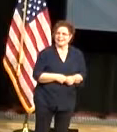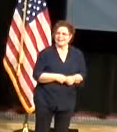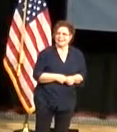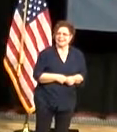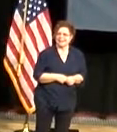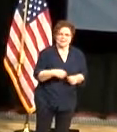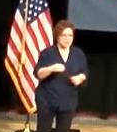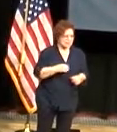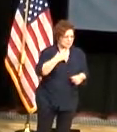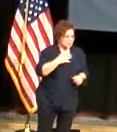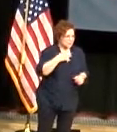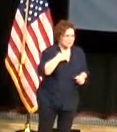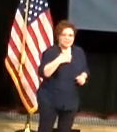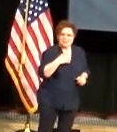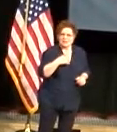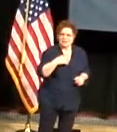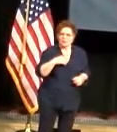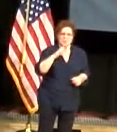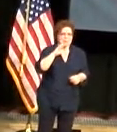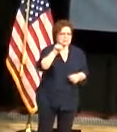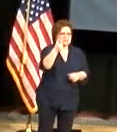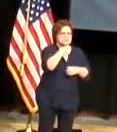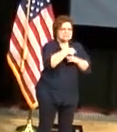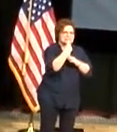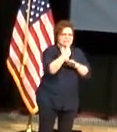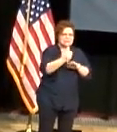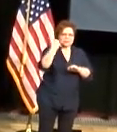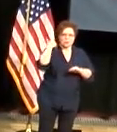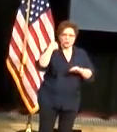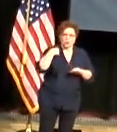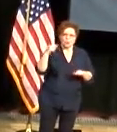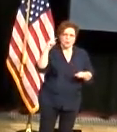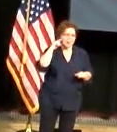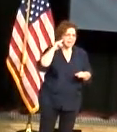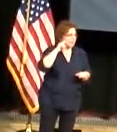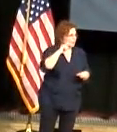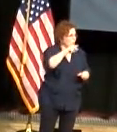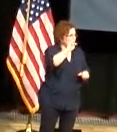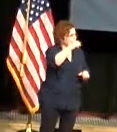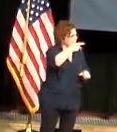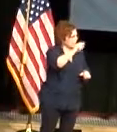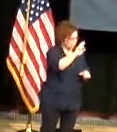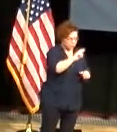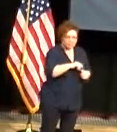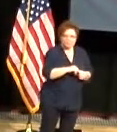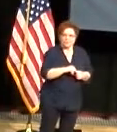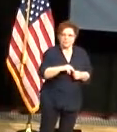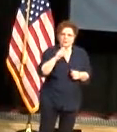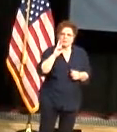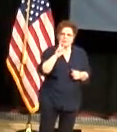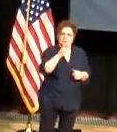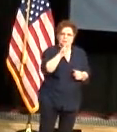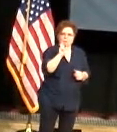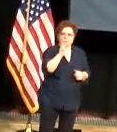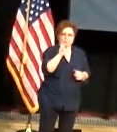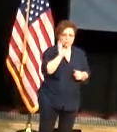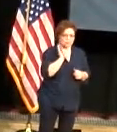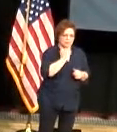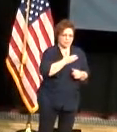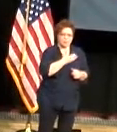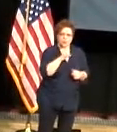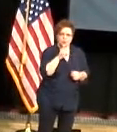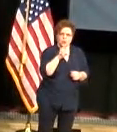Bernie, a couple of, about 10 days ago, I heard on, I think it was NPR, that 300 of our